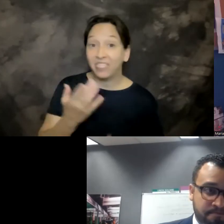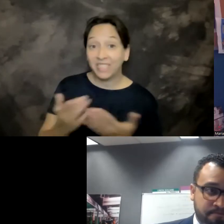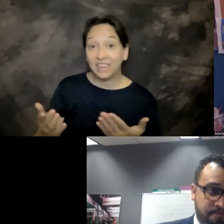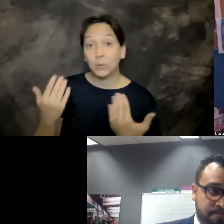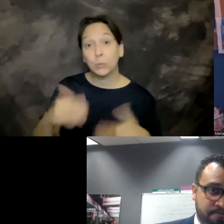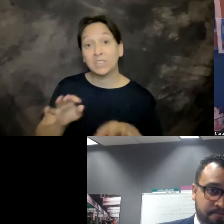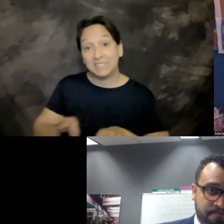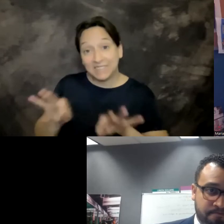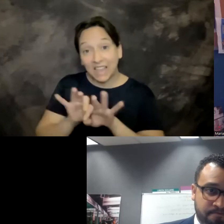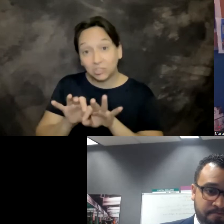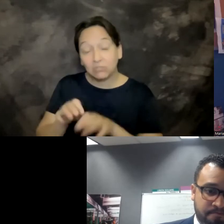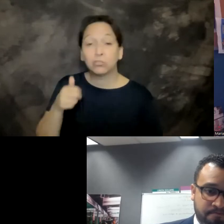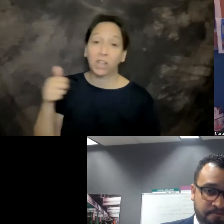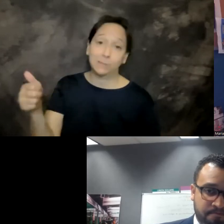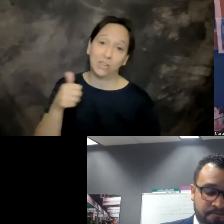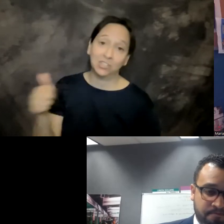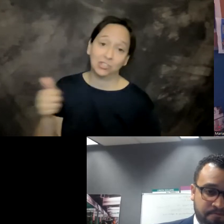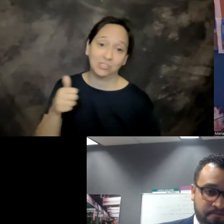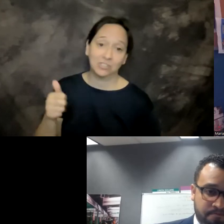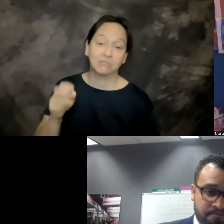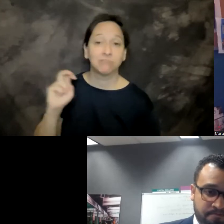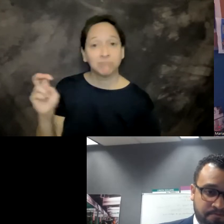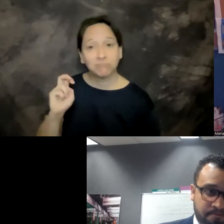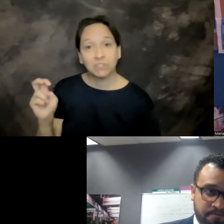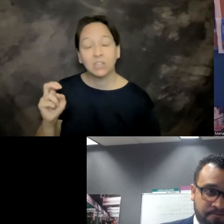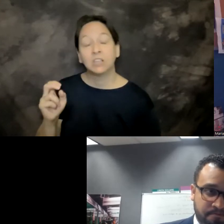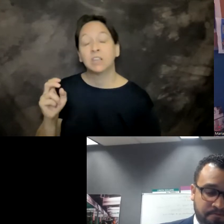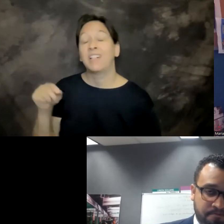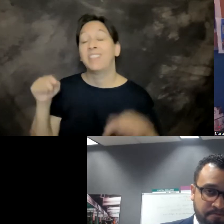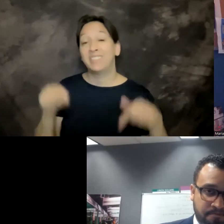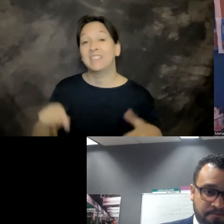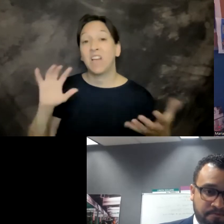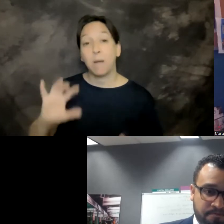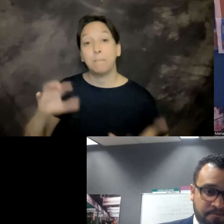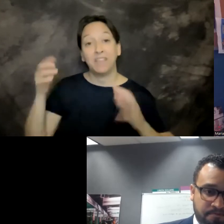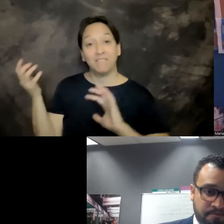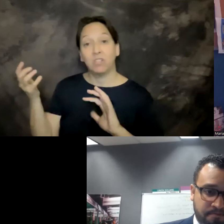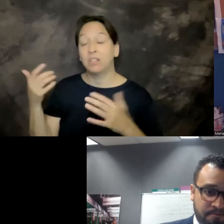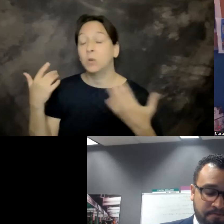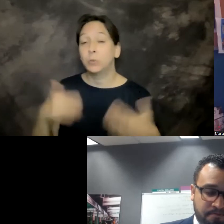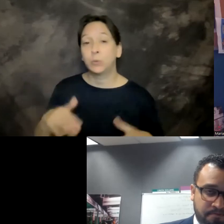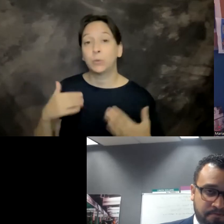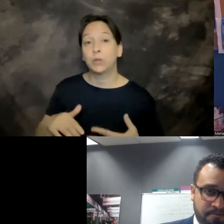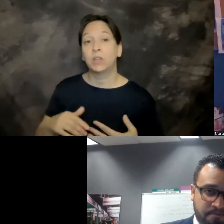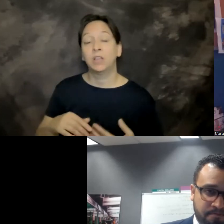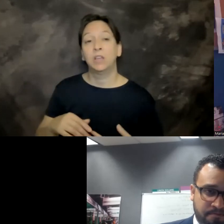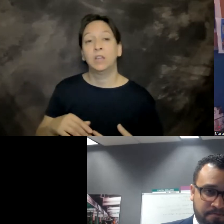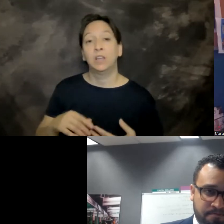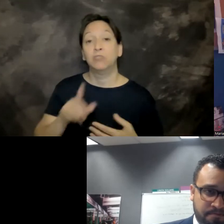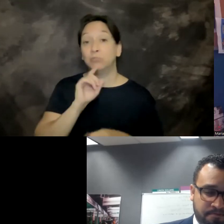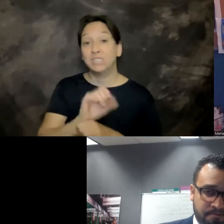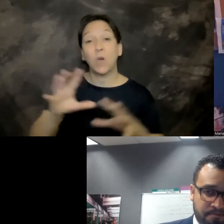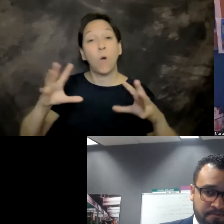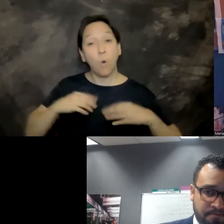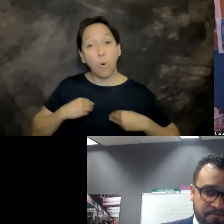really essential has been transportation, and this upheaval and the lack of like really owning the fact that